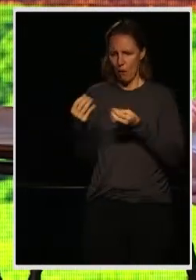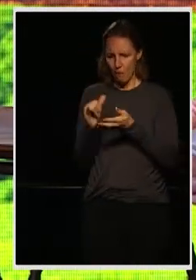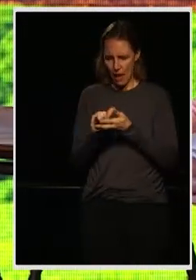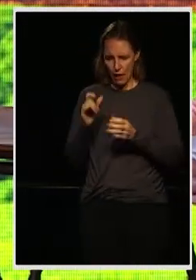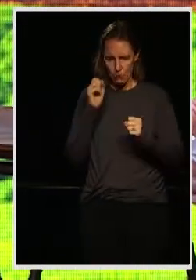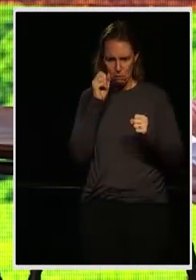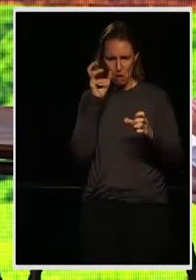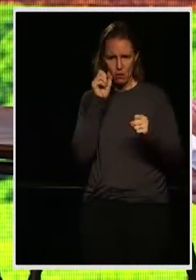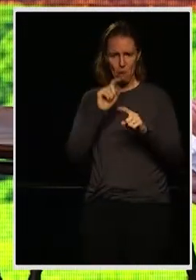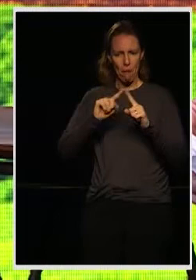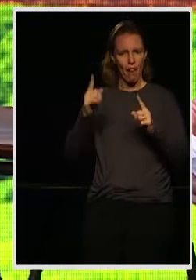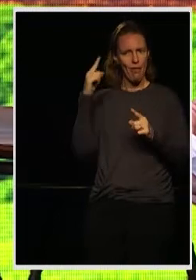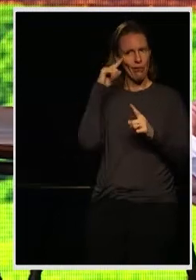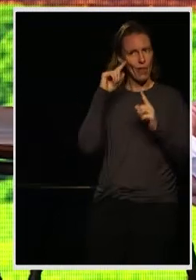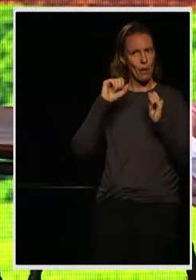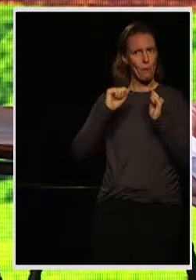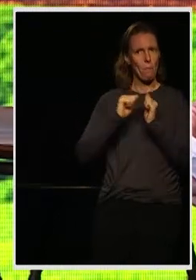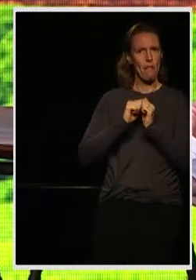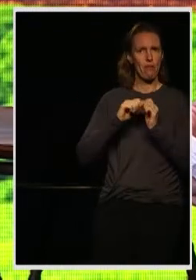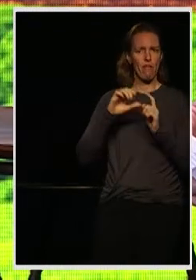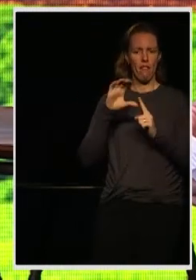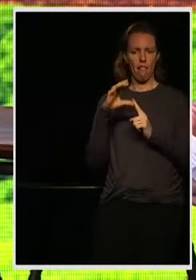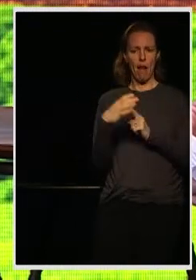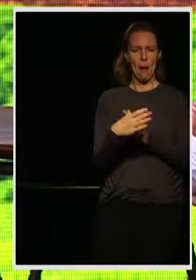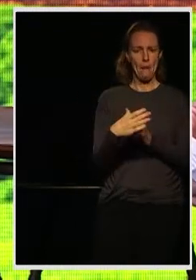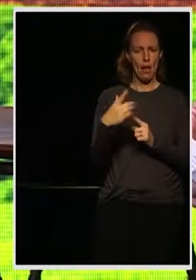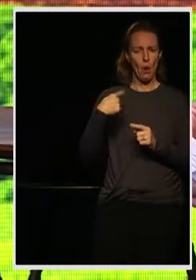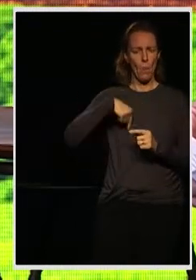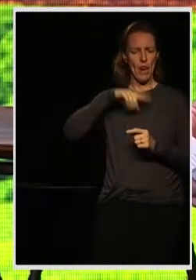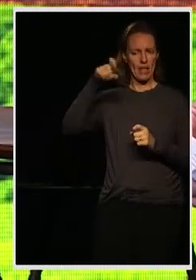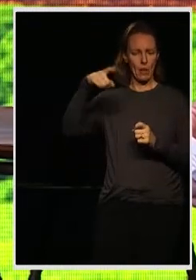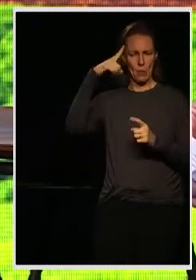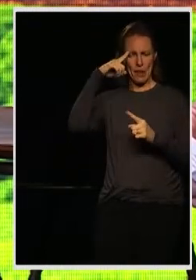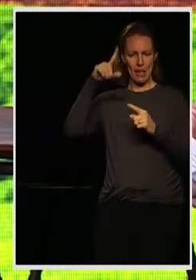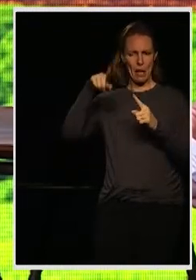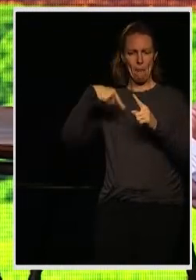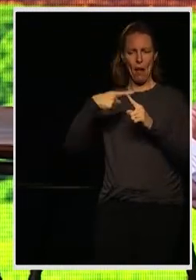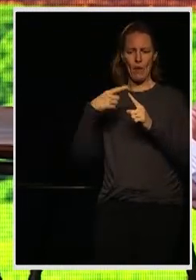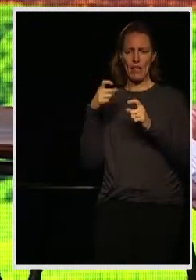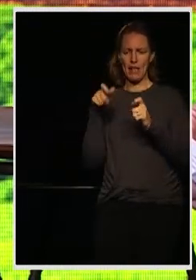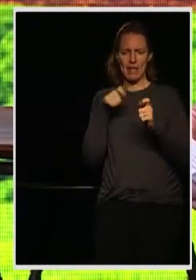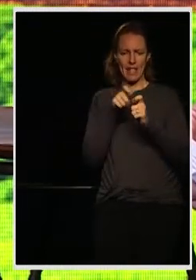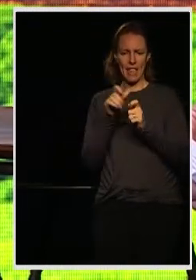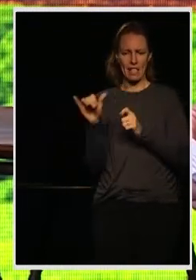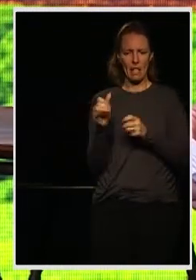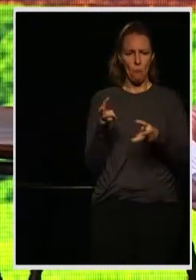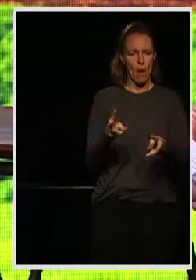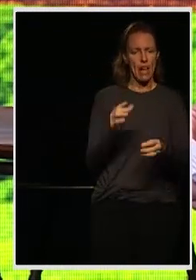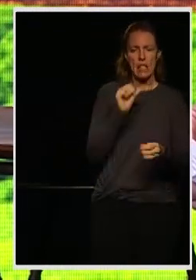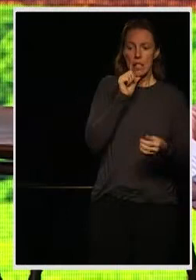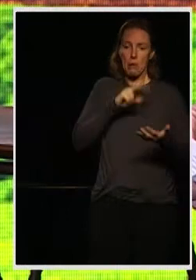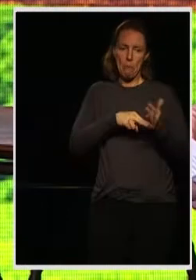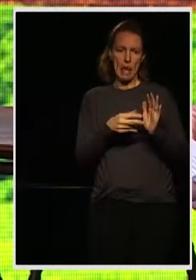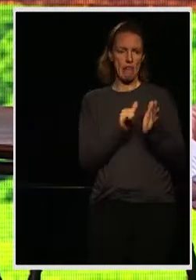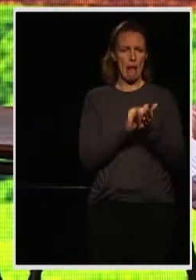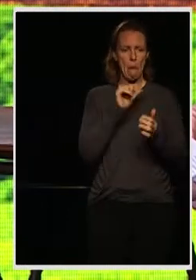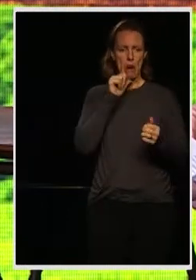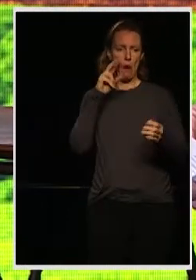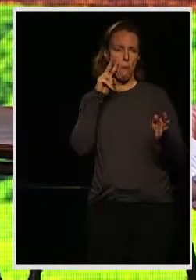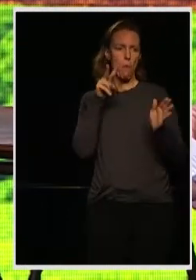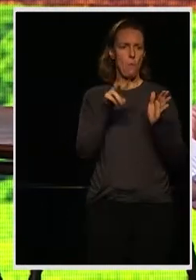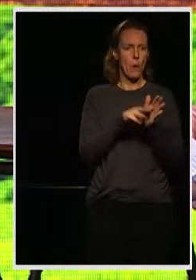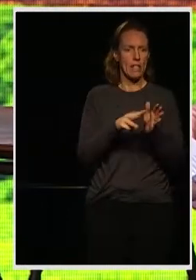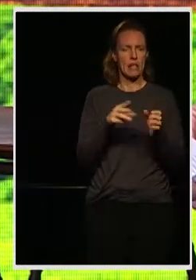I think with climate, we need to think about it exactly the same way. It doesn't mean that we're not going to be witnessing